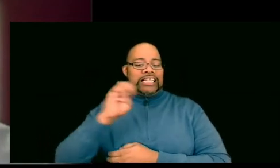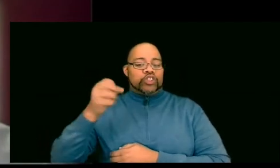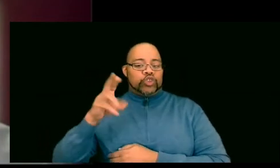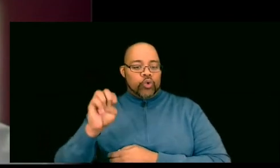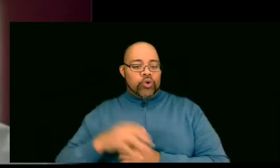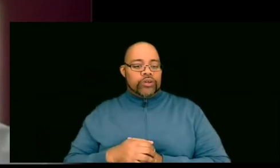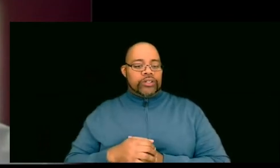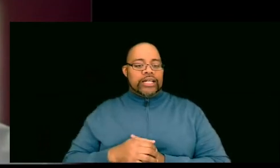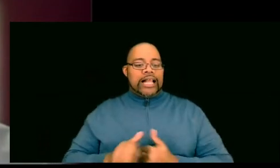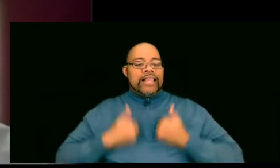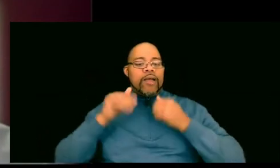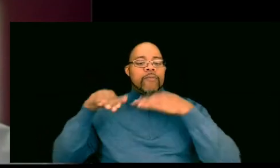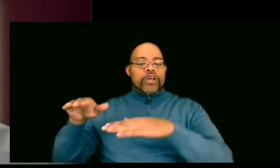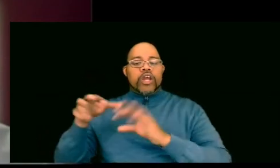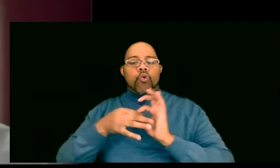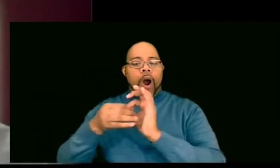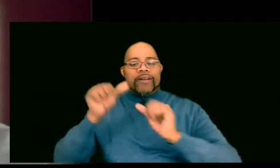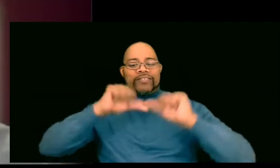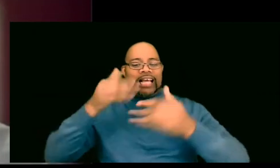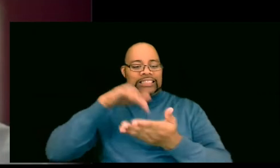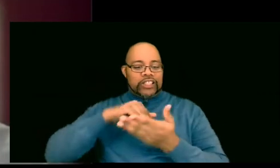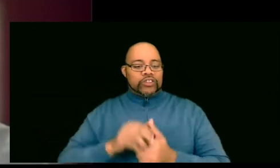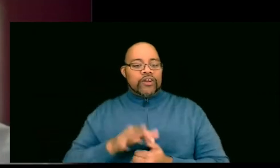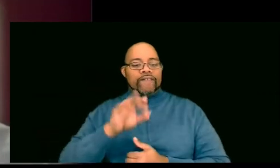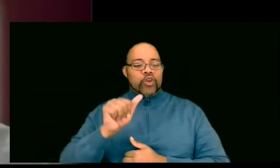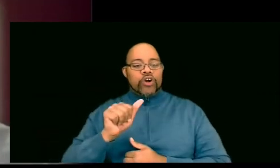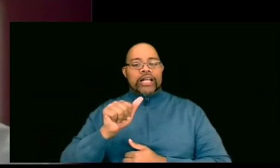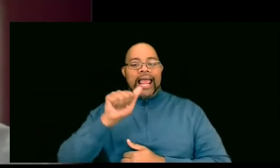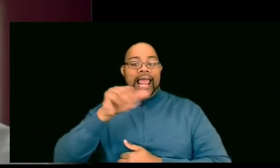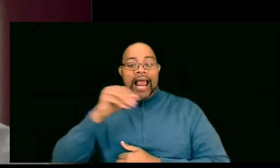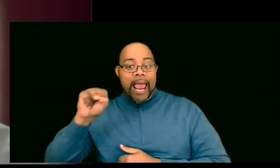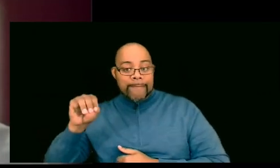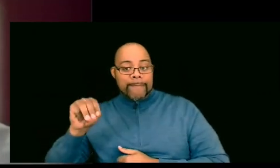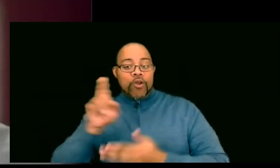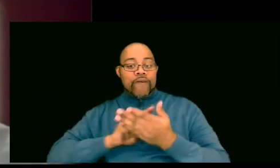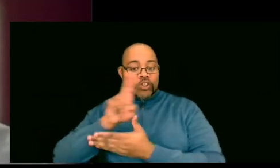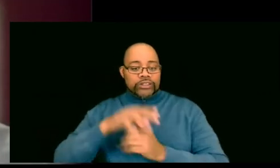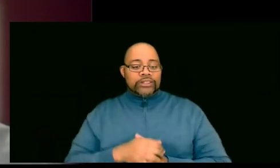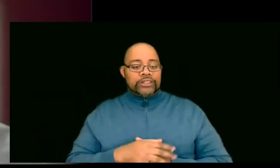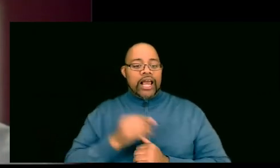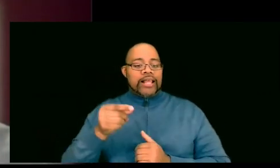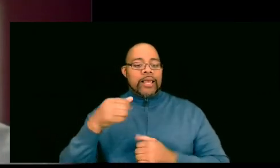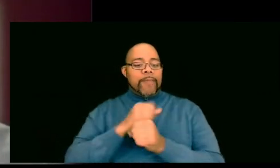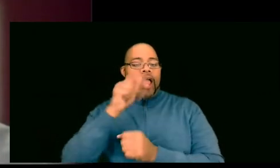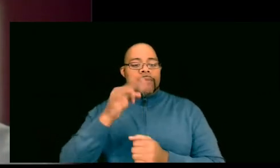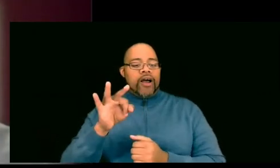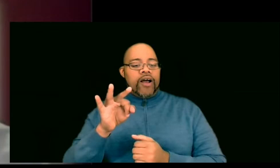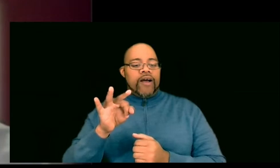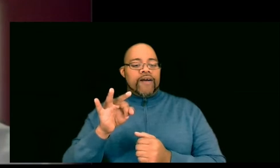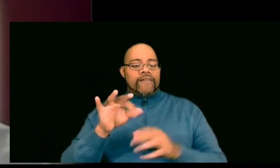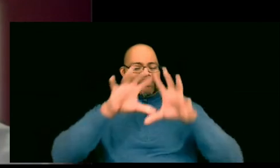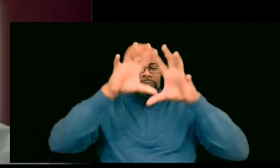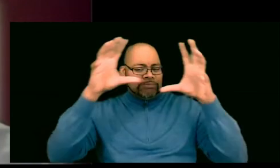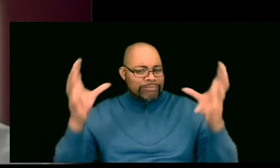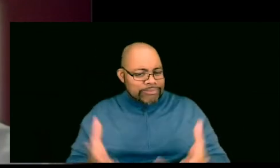Maryland Eastern Shore, the Living Marine Cooperative Science Center, out of Florida A&M University. And of course they are made up